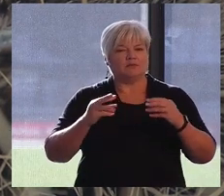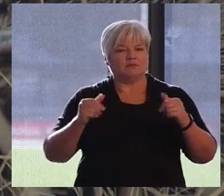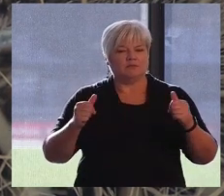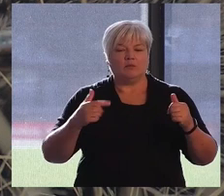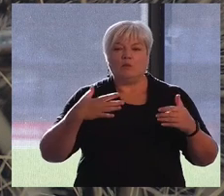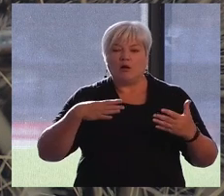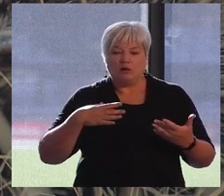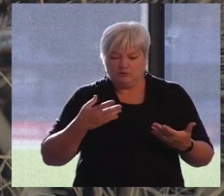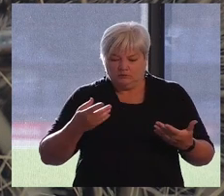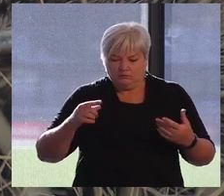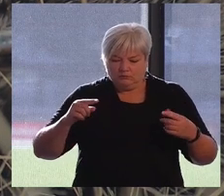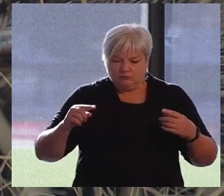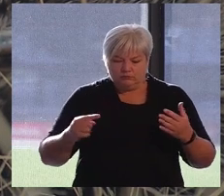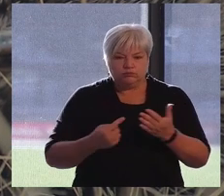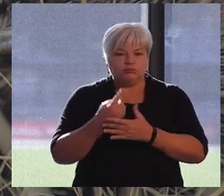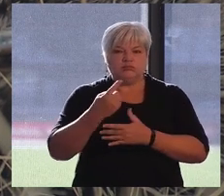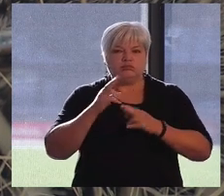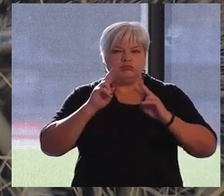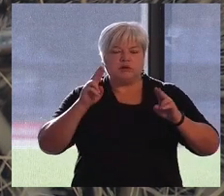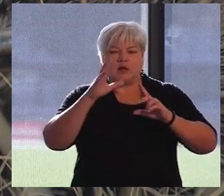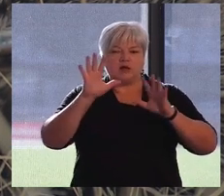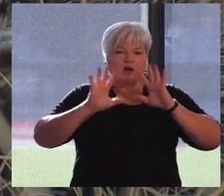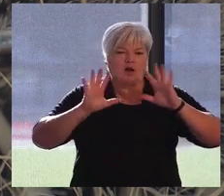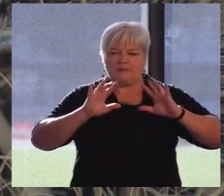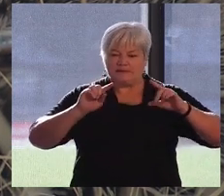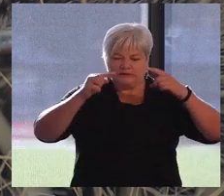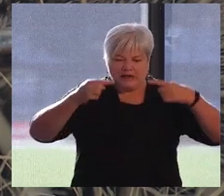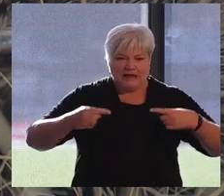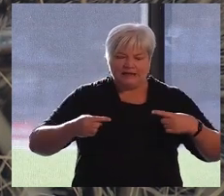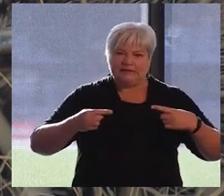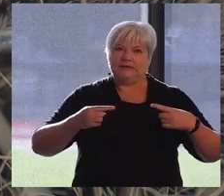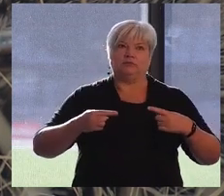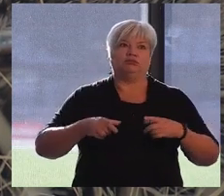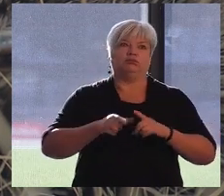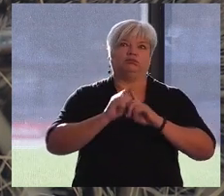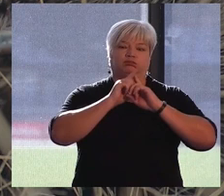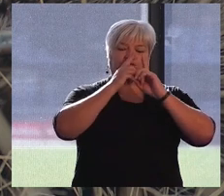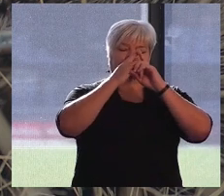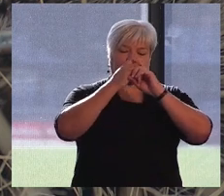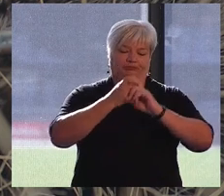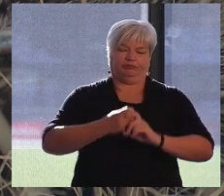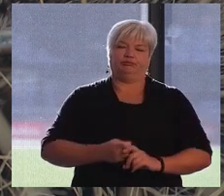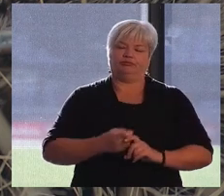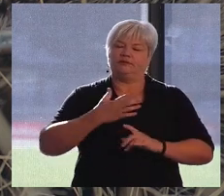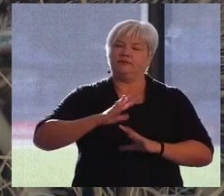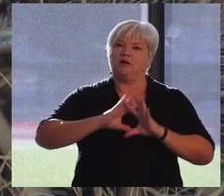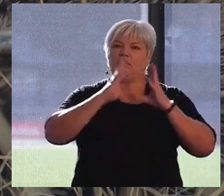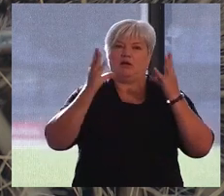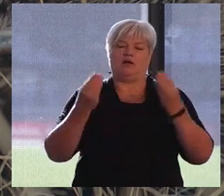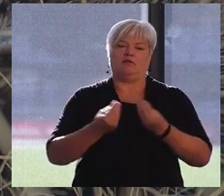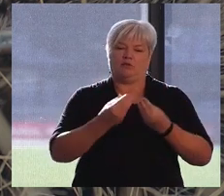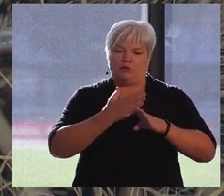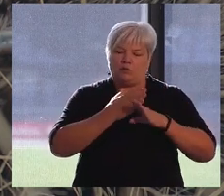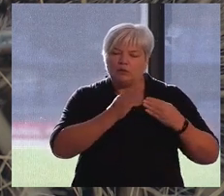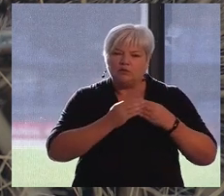climate are so complex, and they need all of us. We will not get lasting